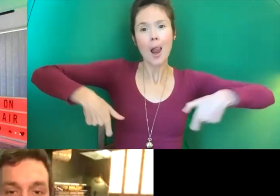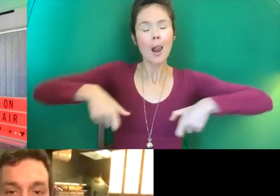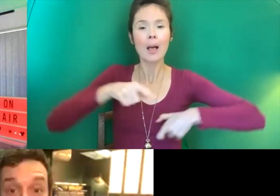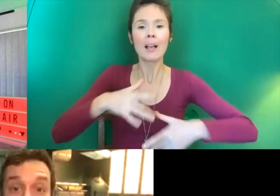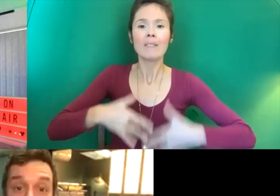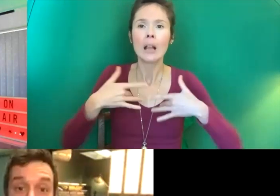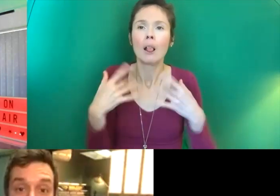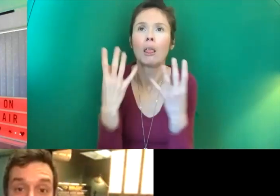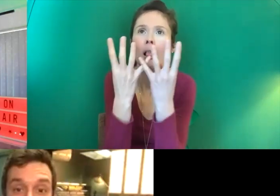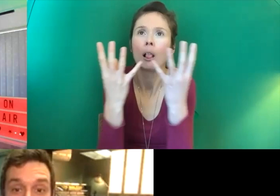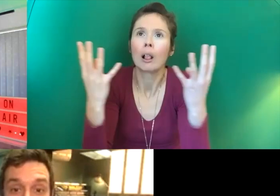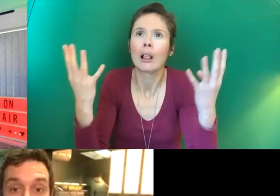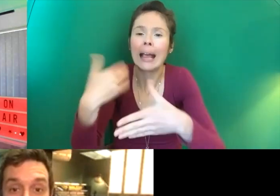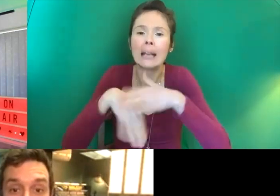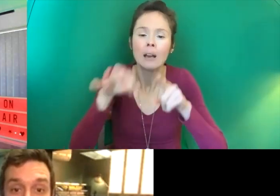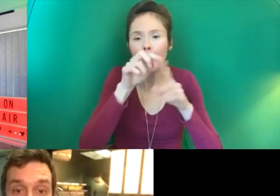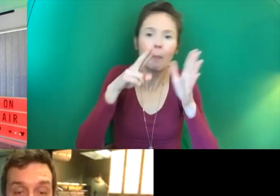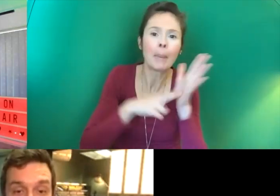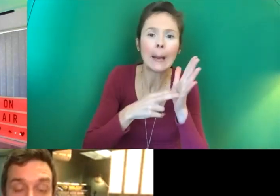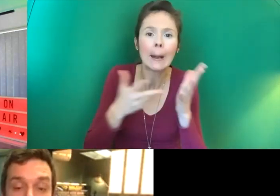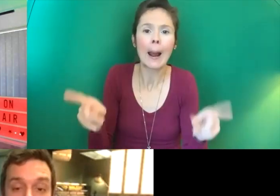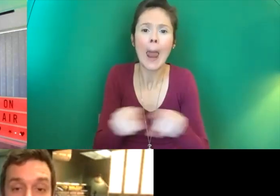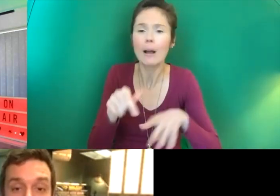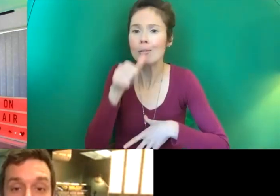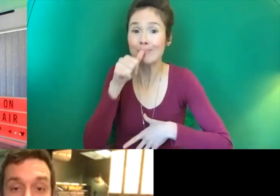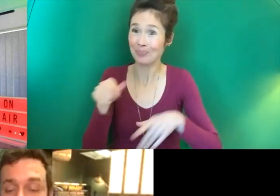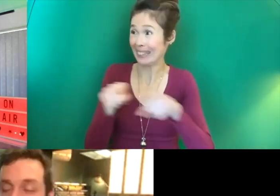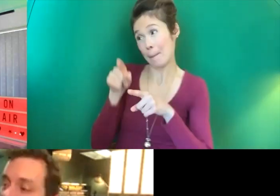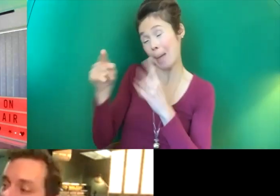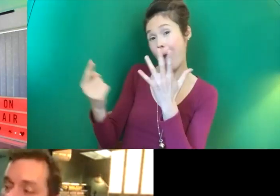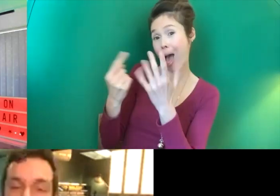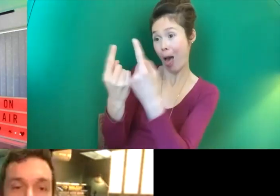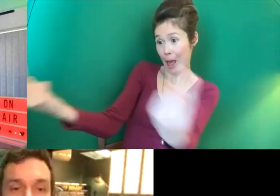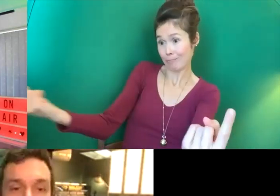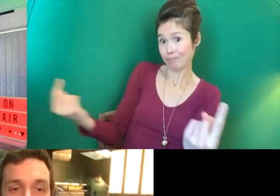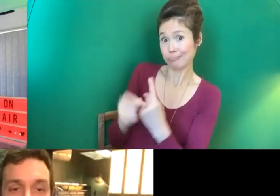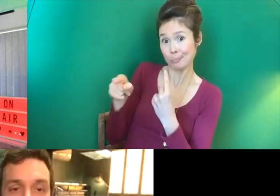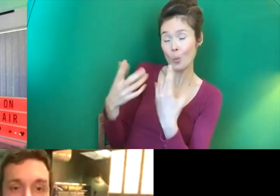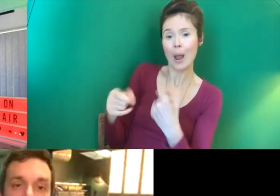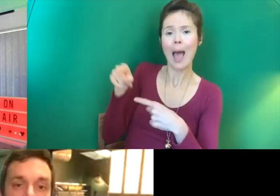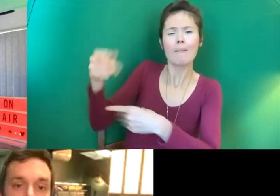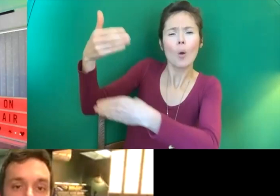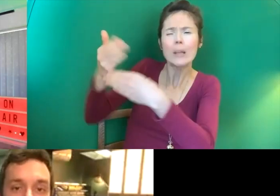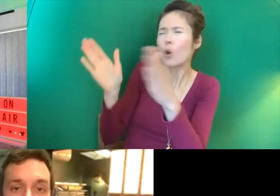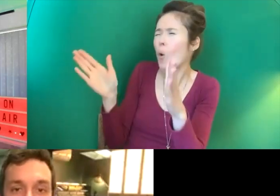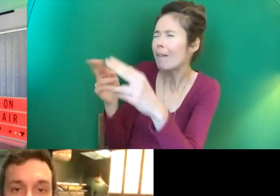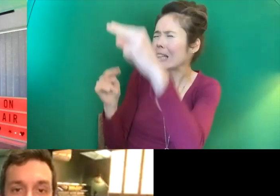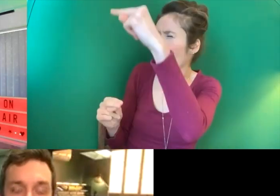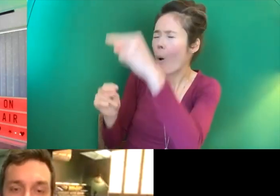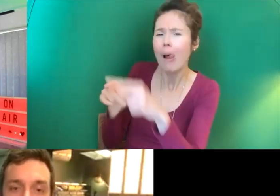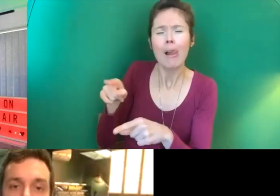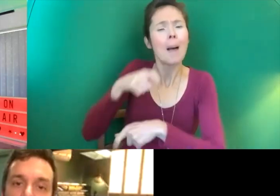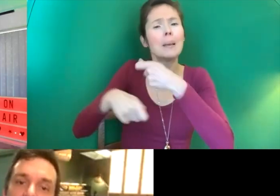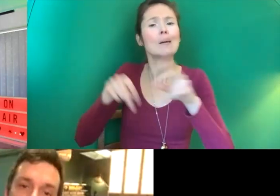our original live room was, where it's a much smaller window and you can feel a barrier, which is not just a barrier to